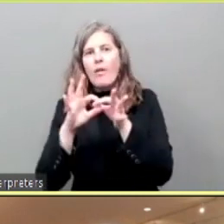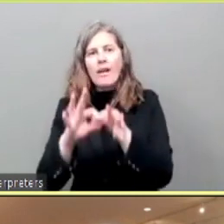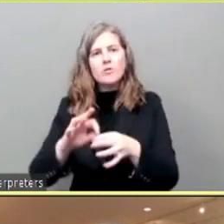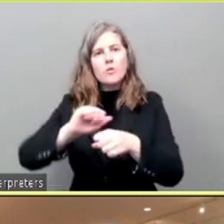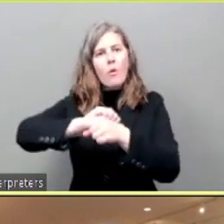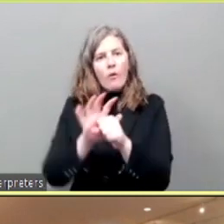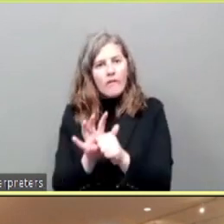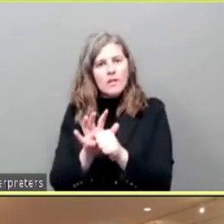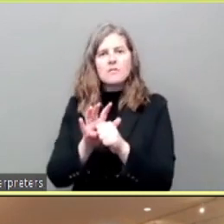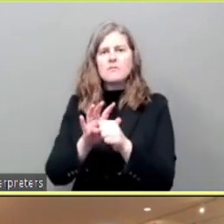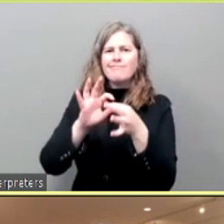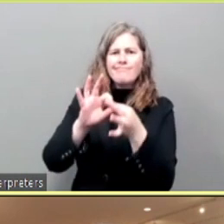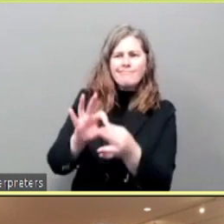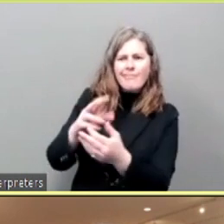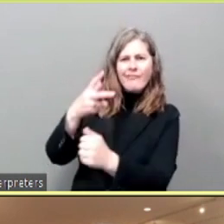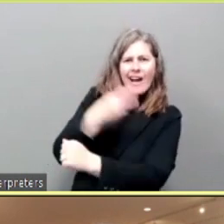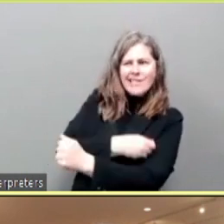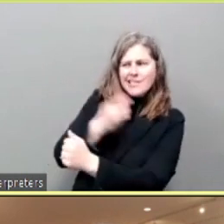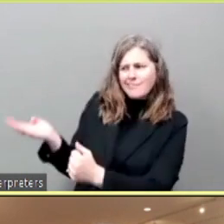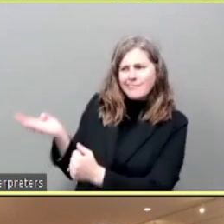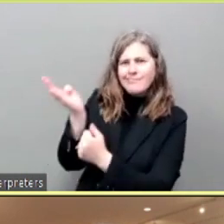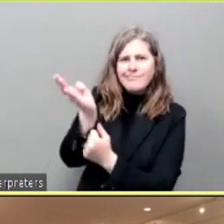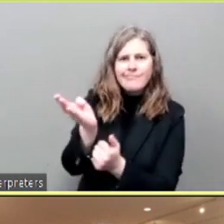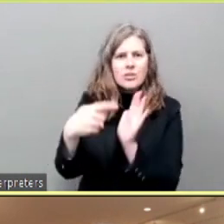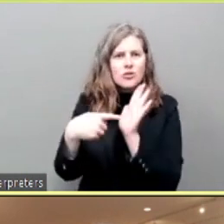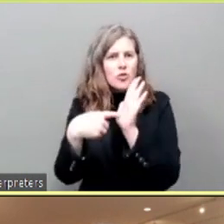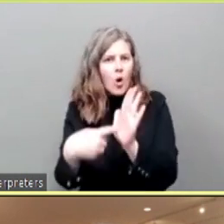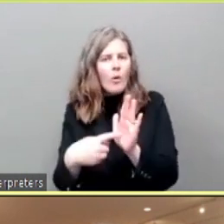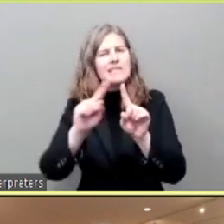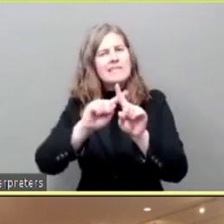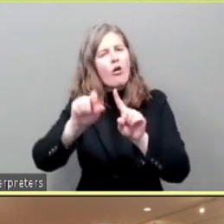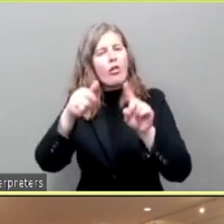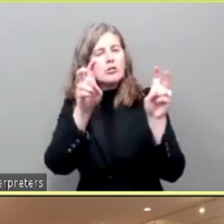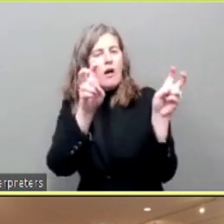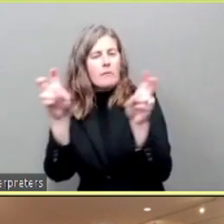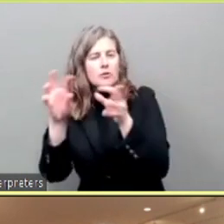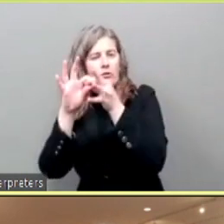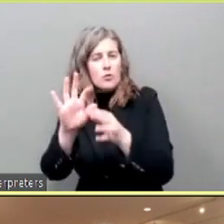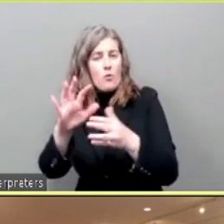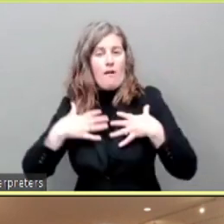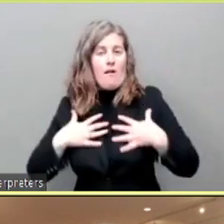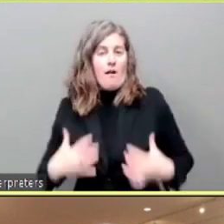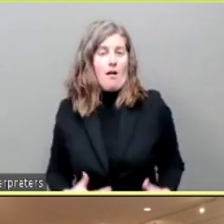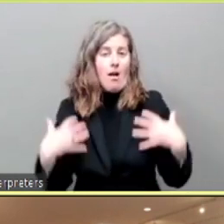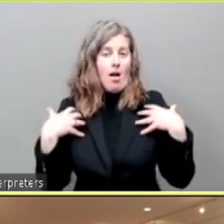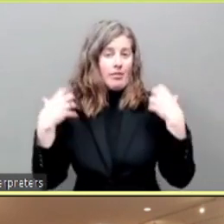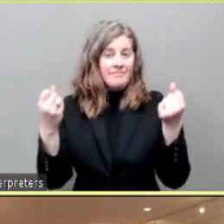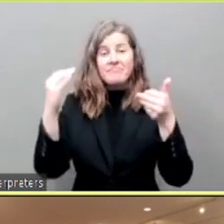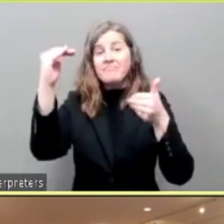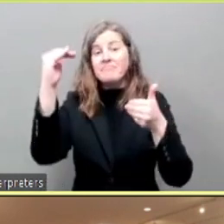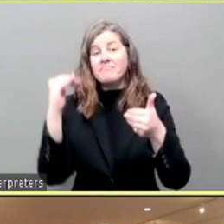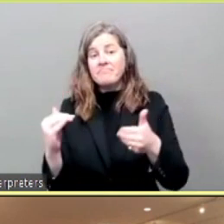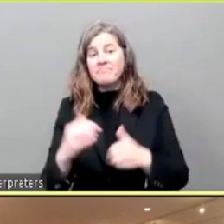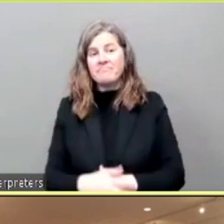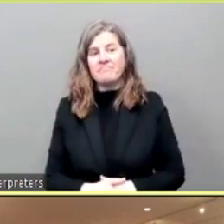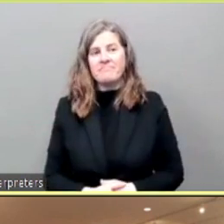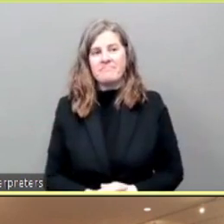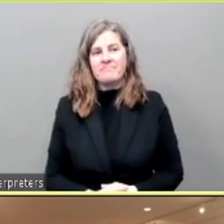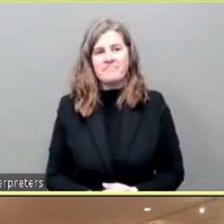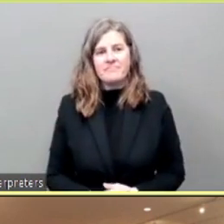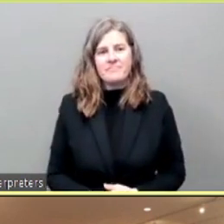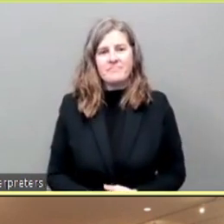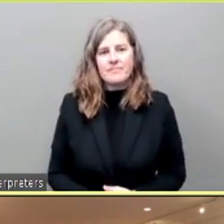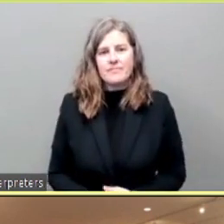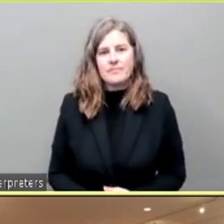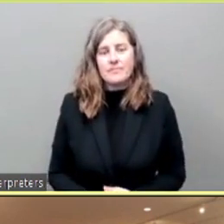COVID-19, about vaccines, and related health topics. Next slide. So